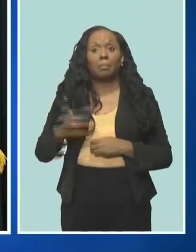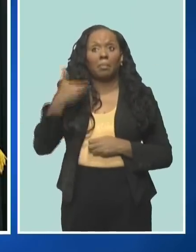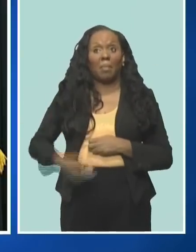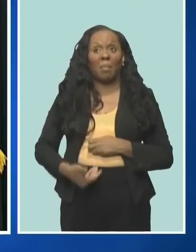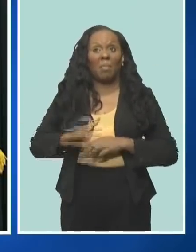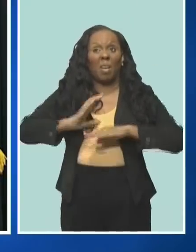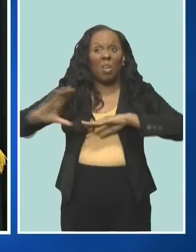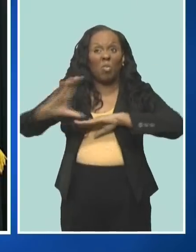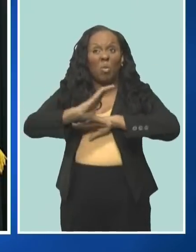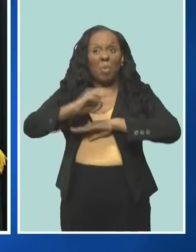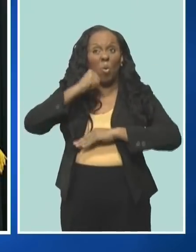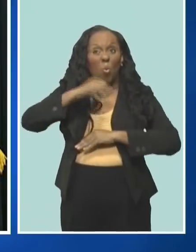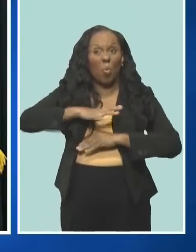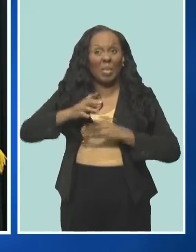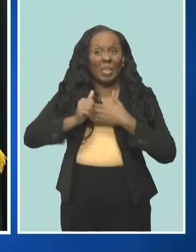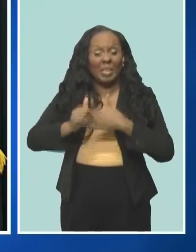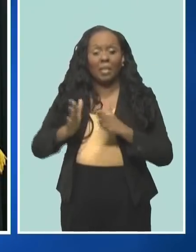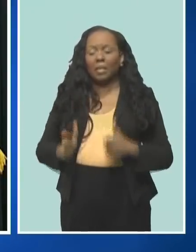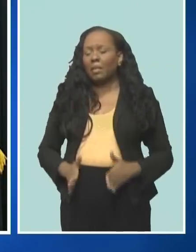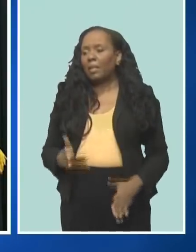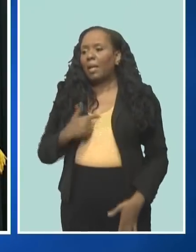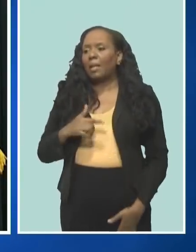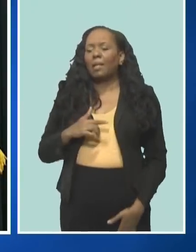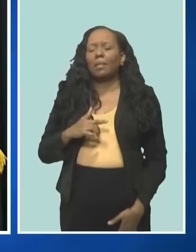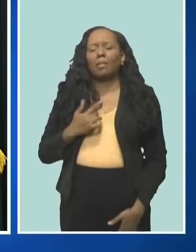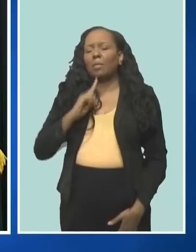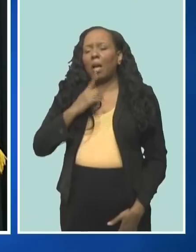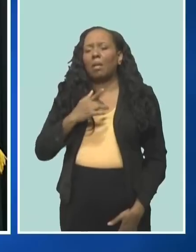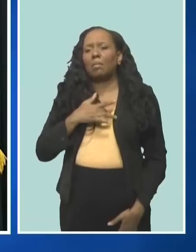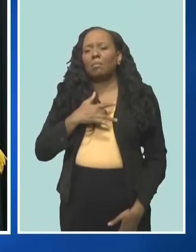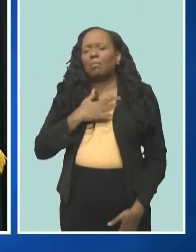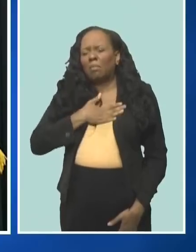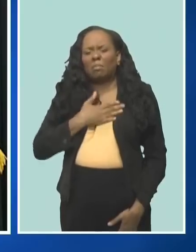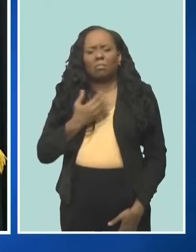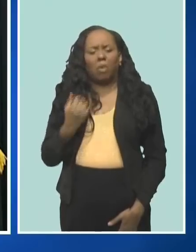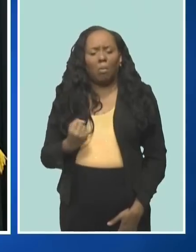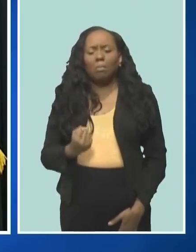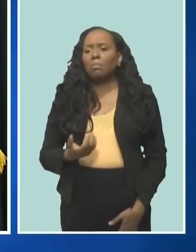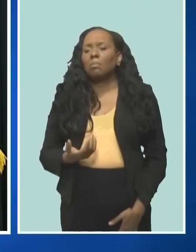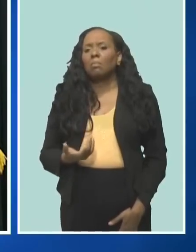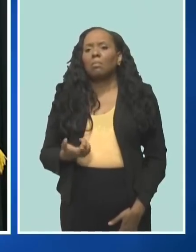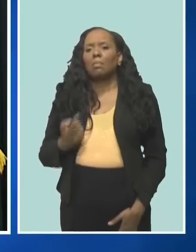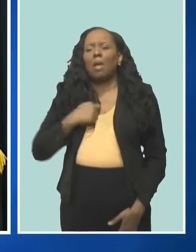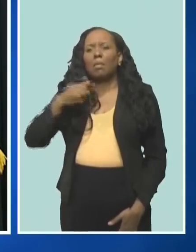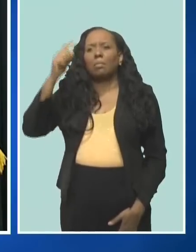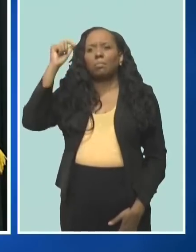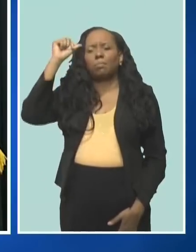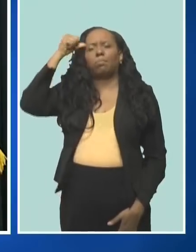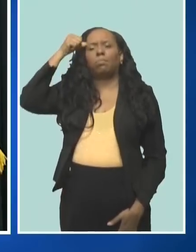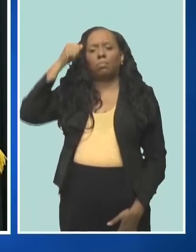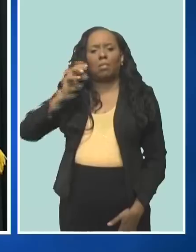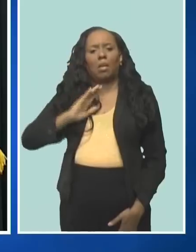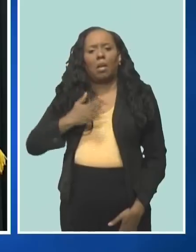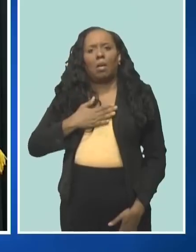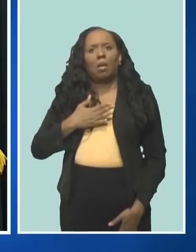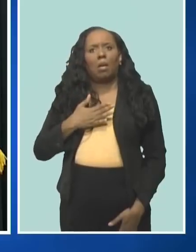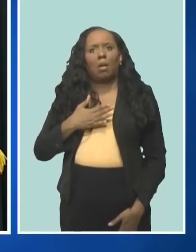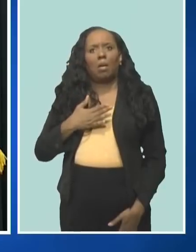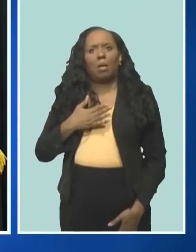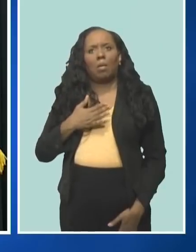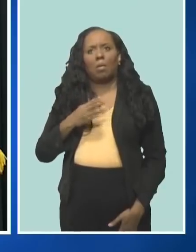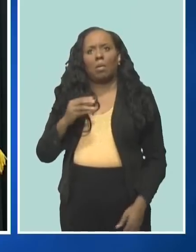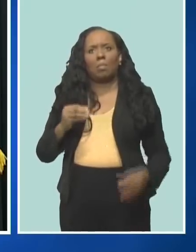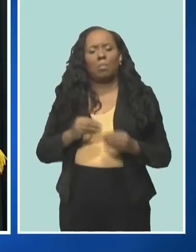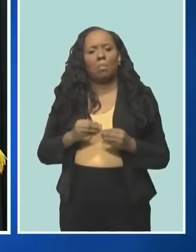leader, this evokes strong sentiments, as it brings to mind our assertiveness in another